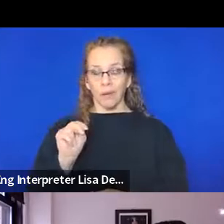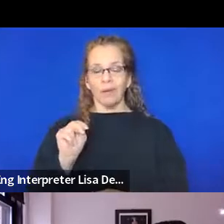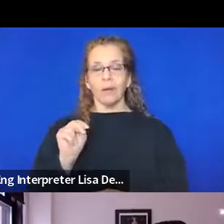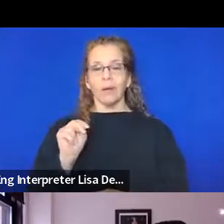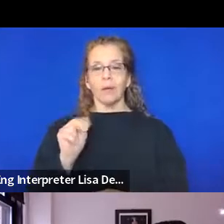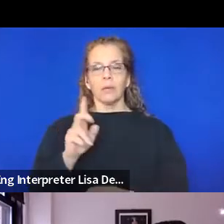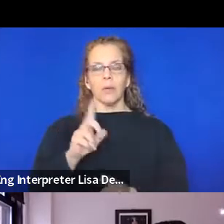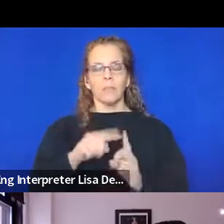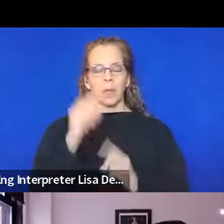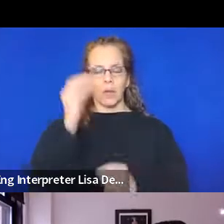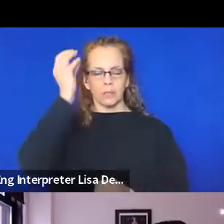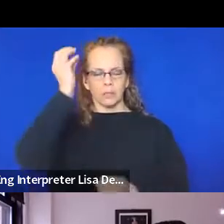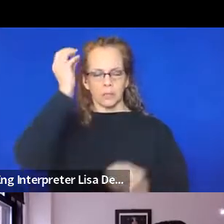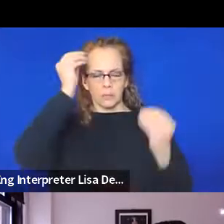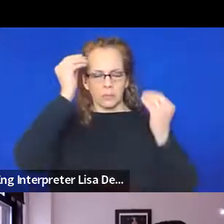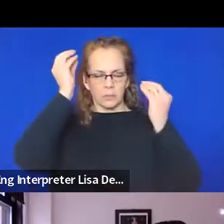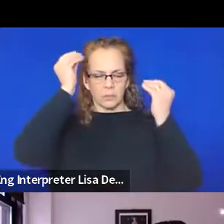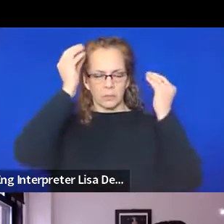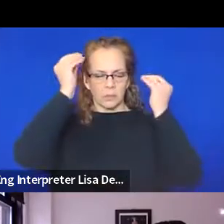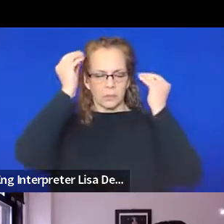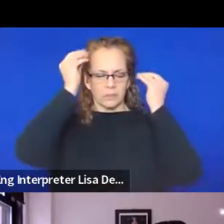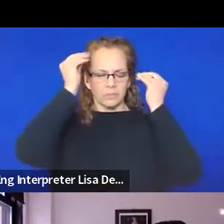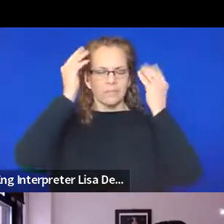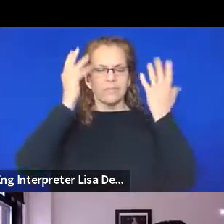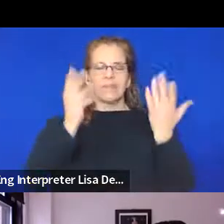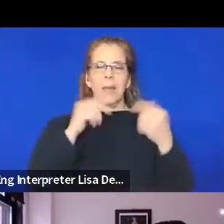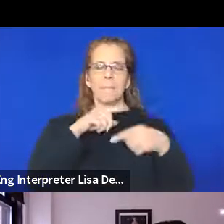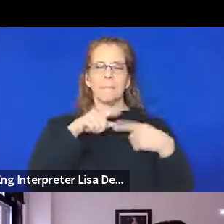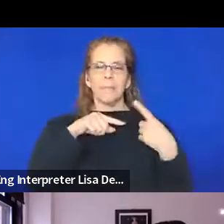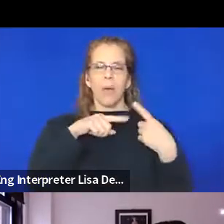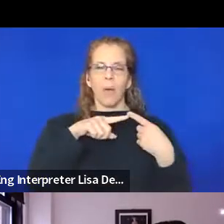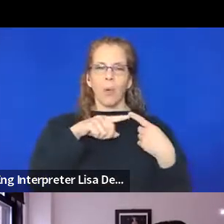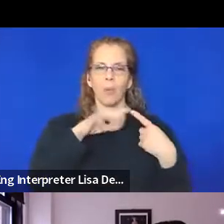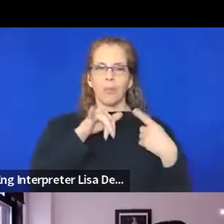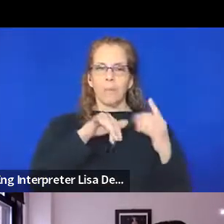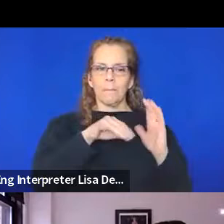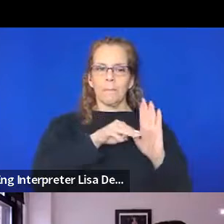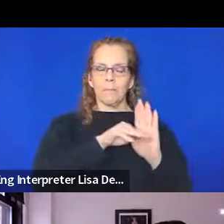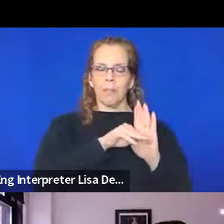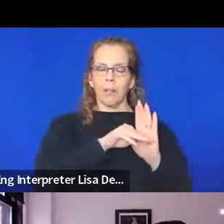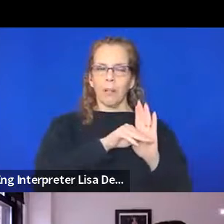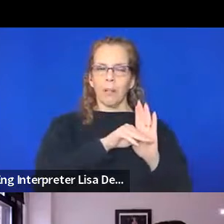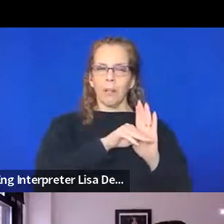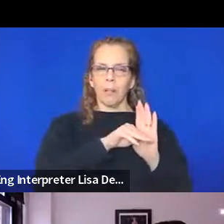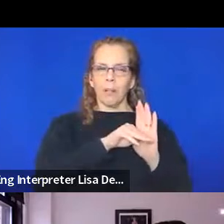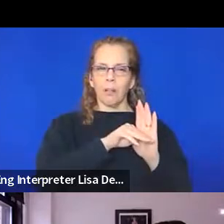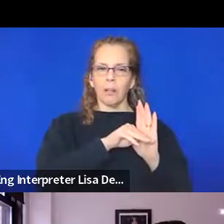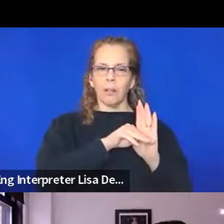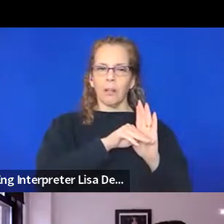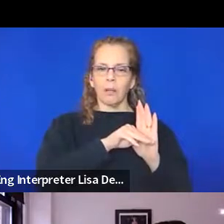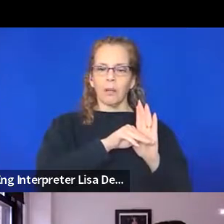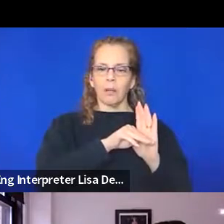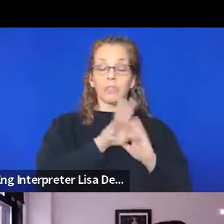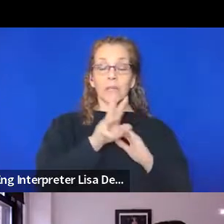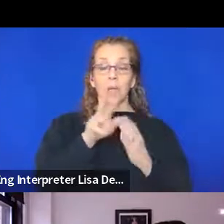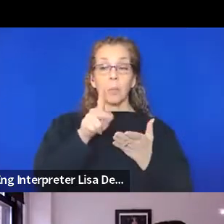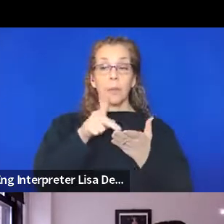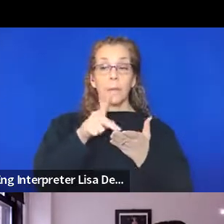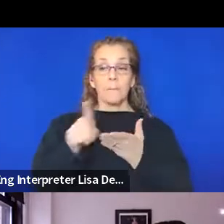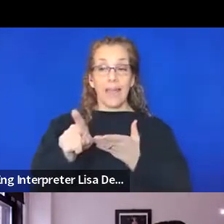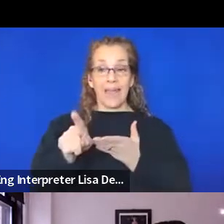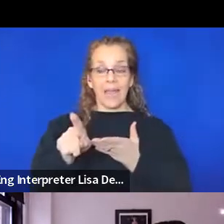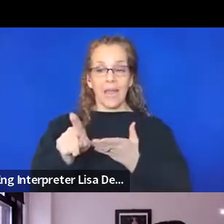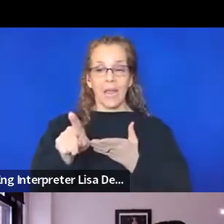some thinking that we'd been having about that model was the more we were paying people, the more we really